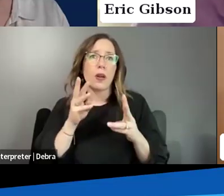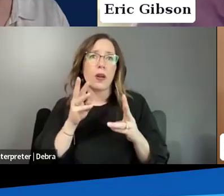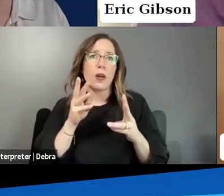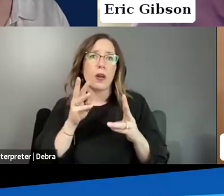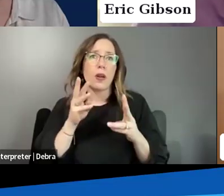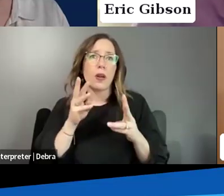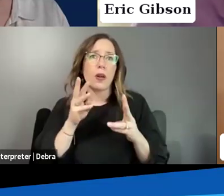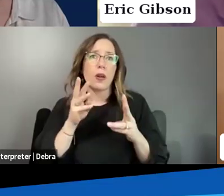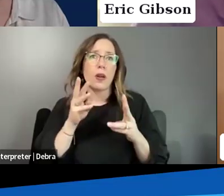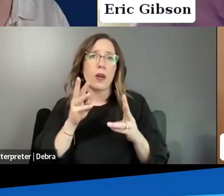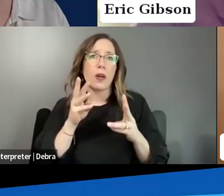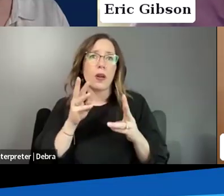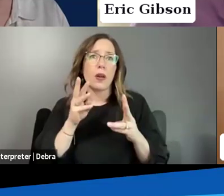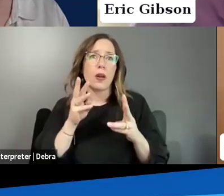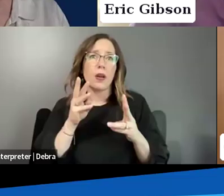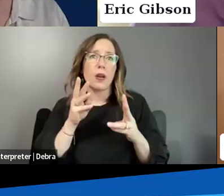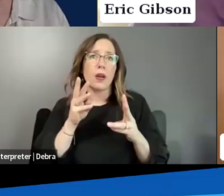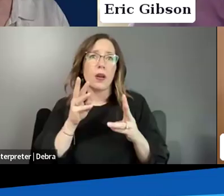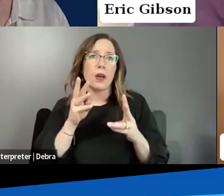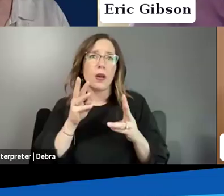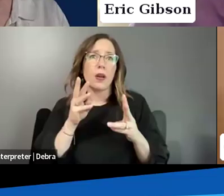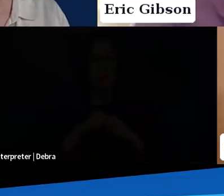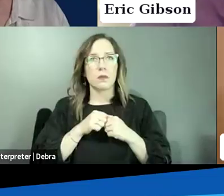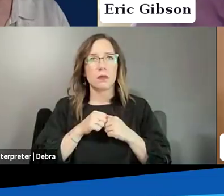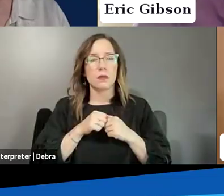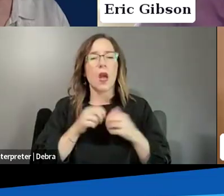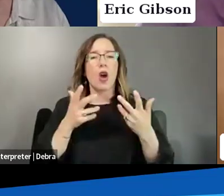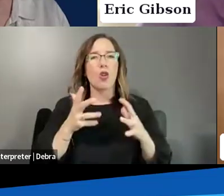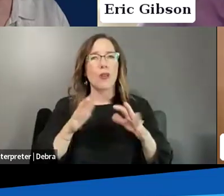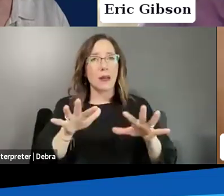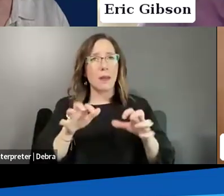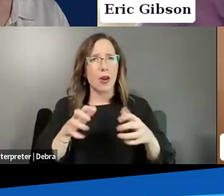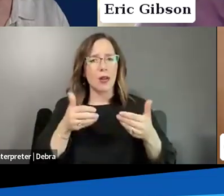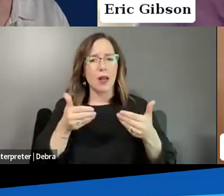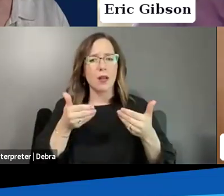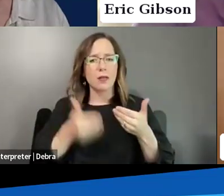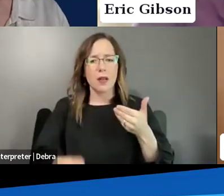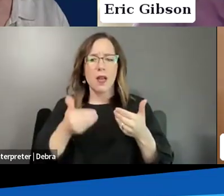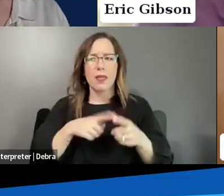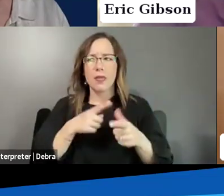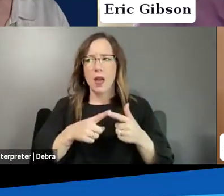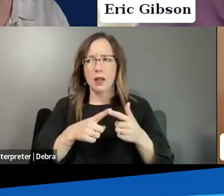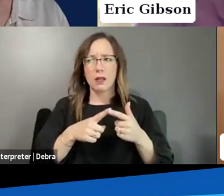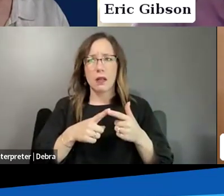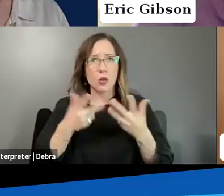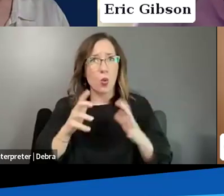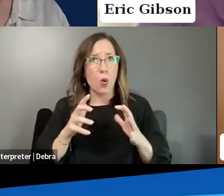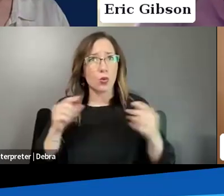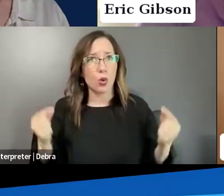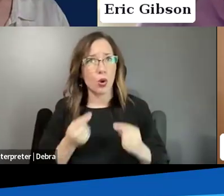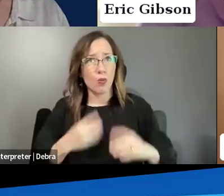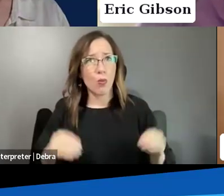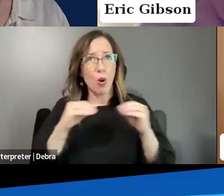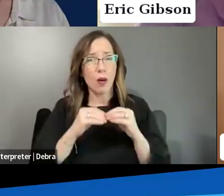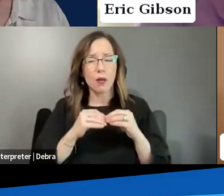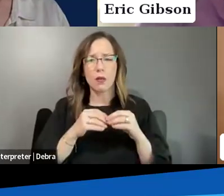already paralyzed, then you don't want to hurt yourself. And transferring also, I can transfer pretty, like